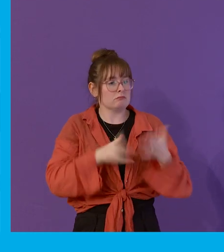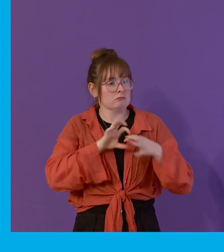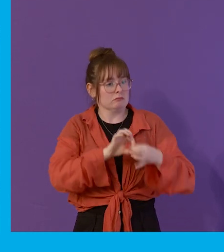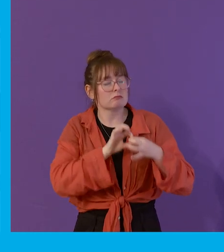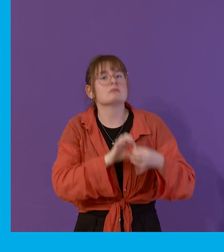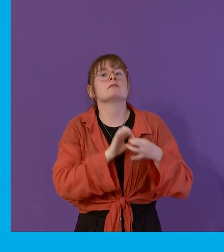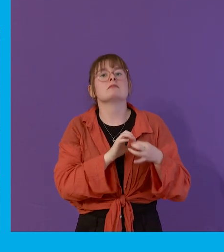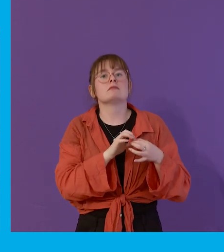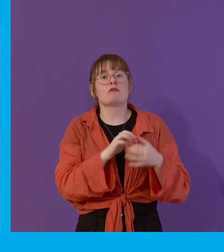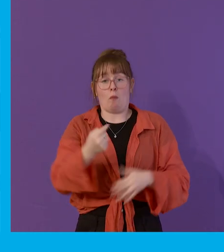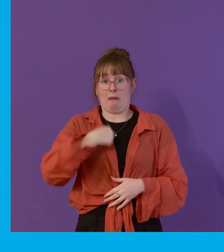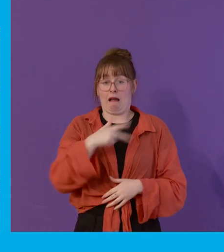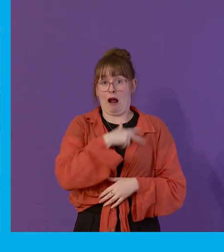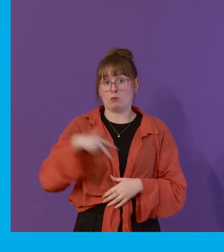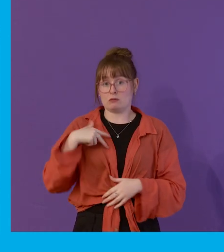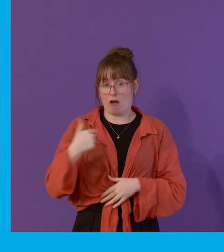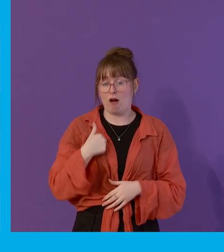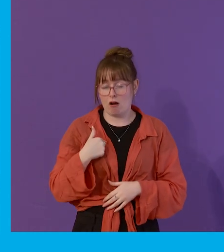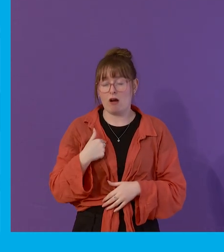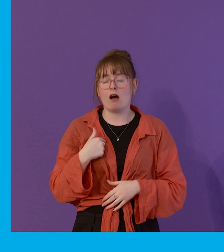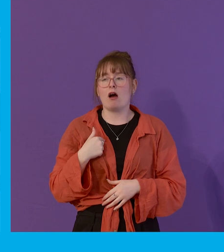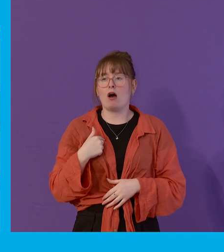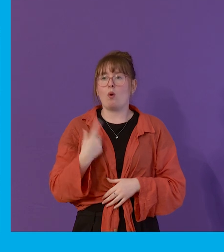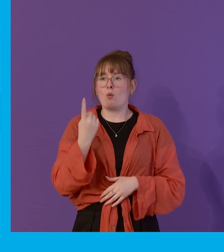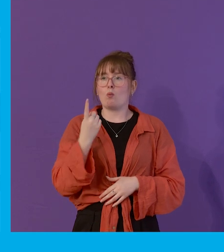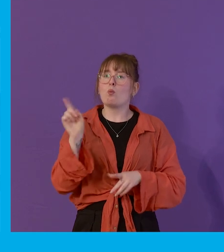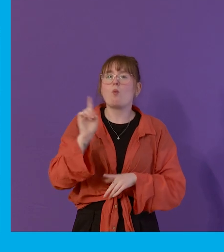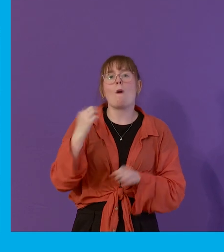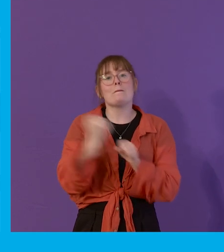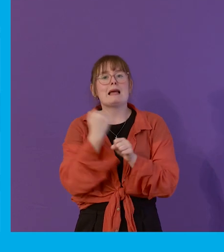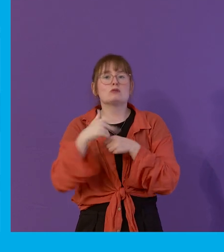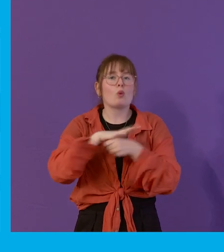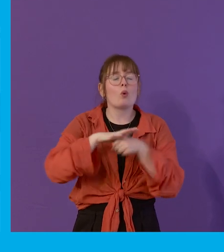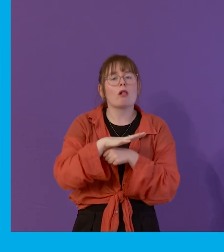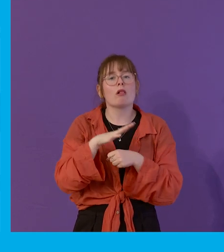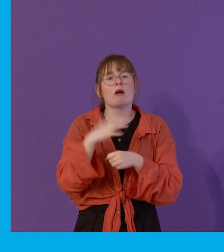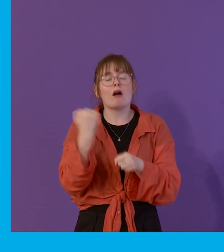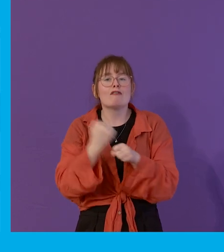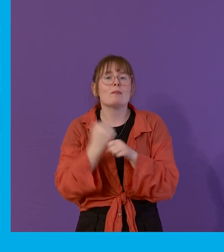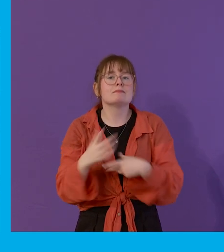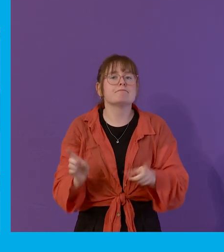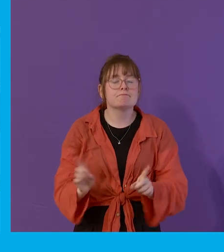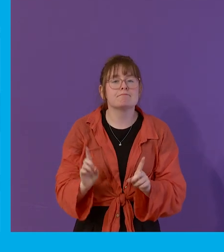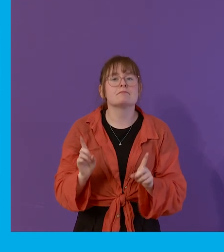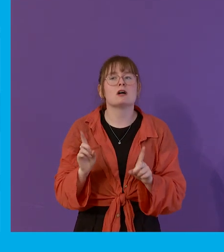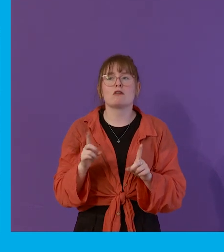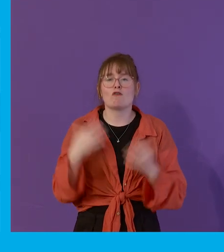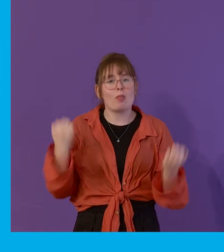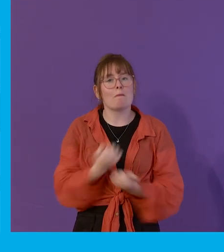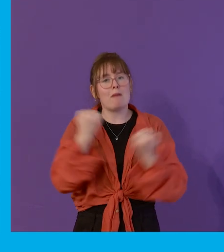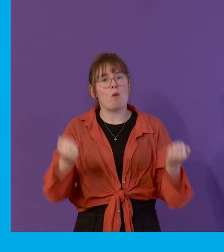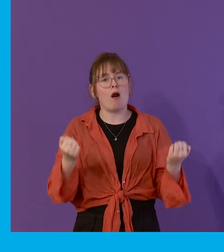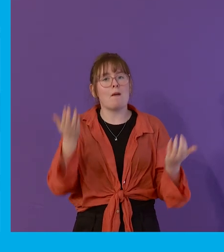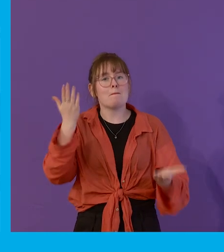as a councillor, the thing that motivates me in local government is being able to address the kind of power imbalances that